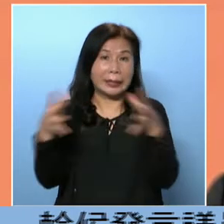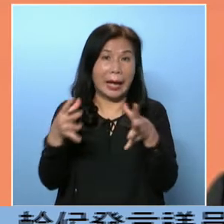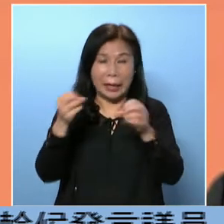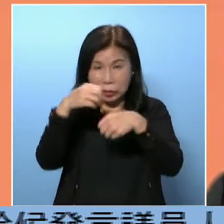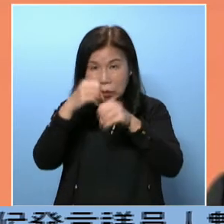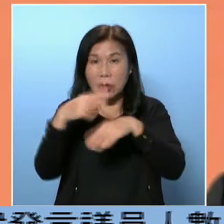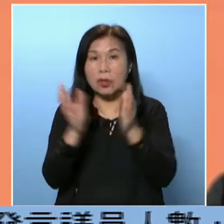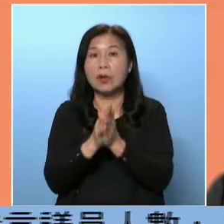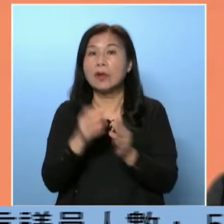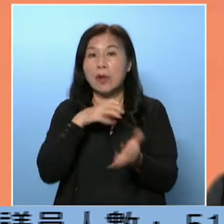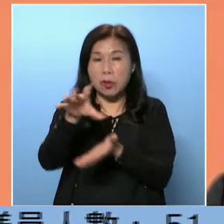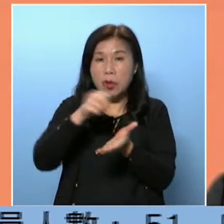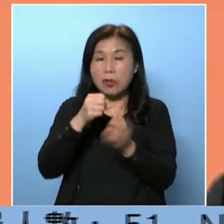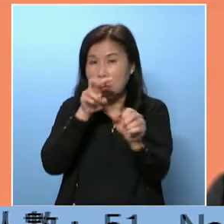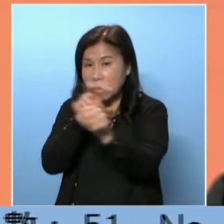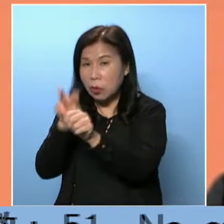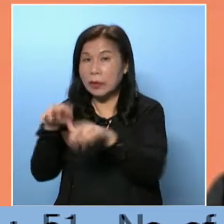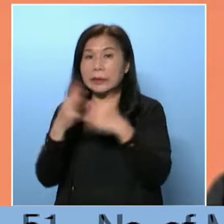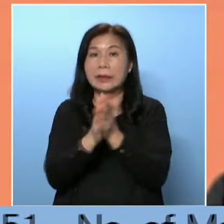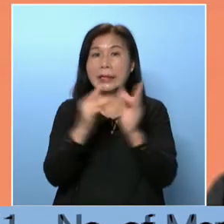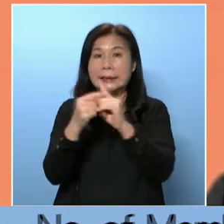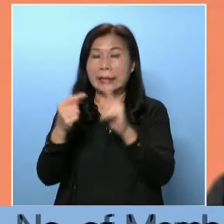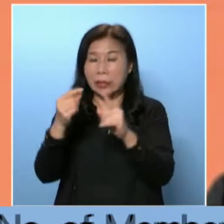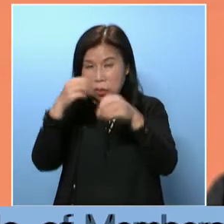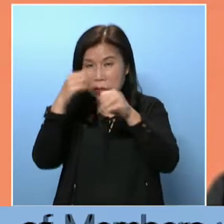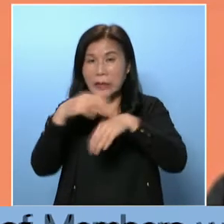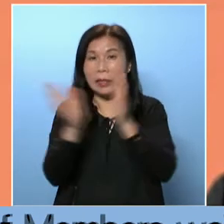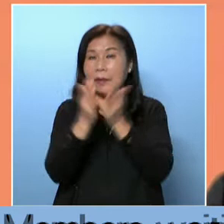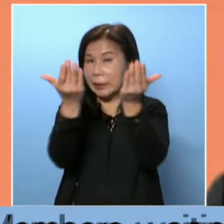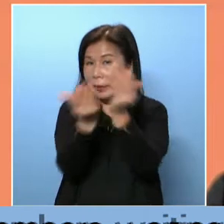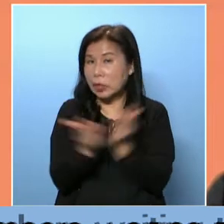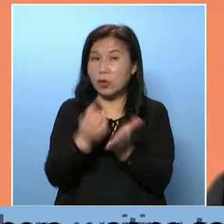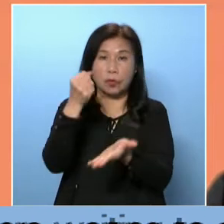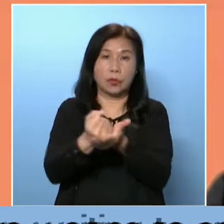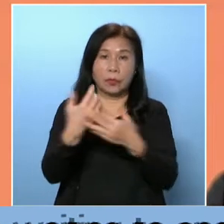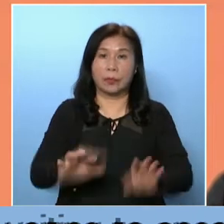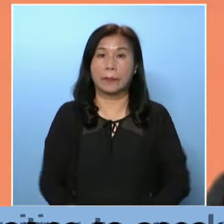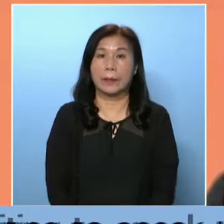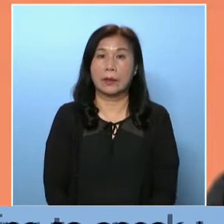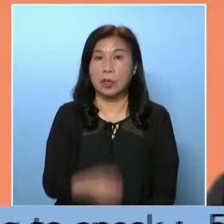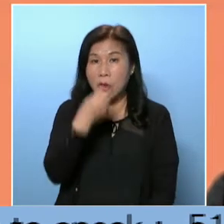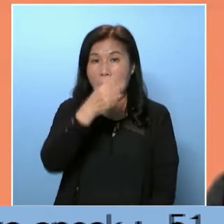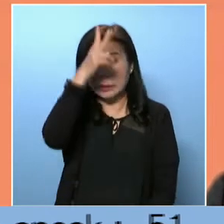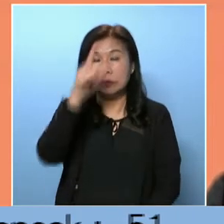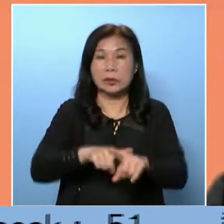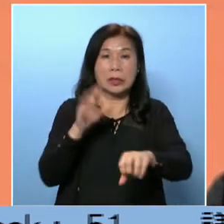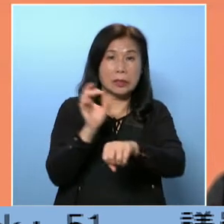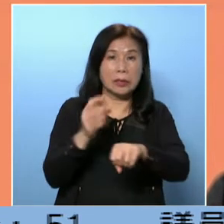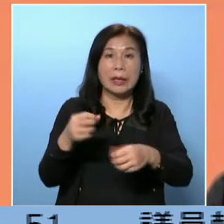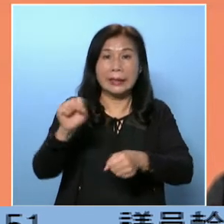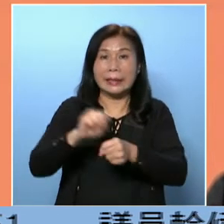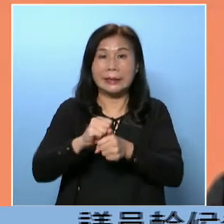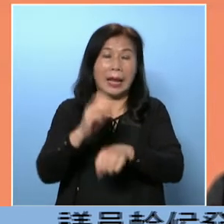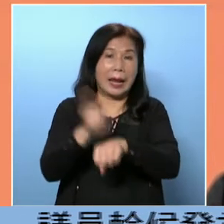our testing capacity, and also multiple major testing platforms should be